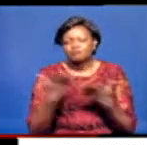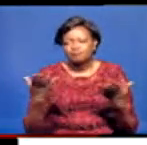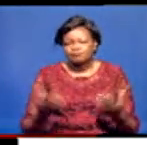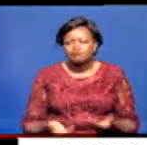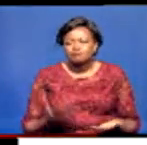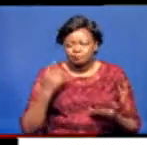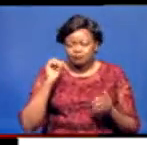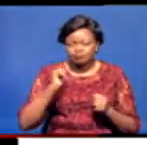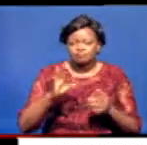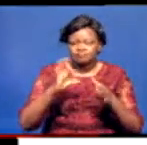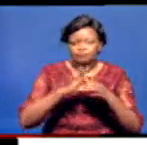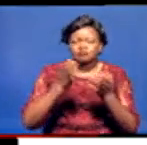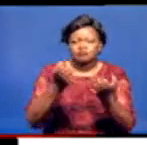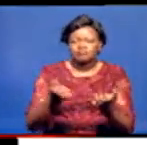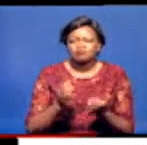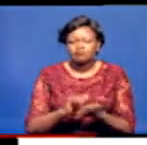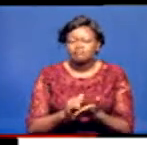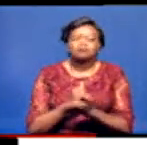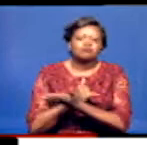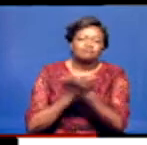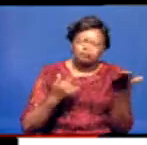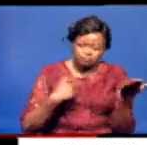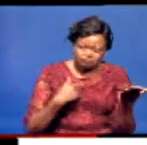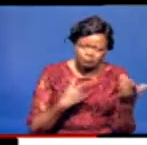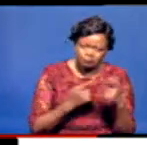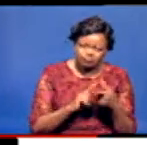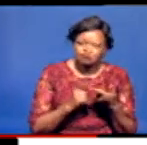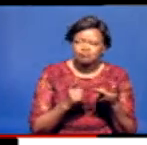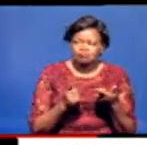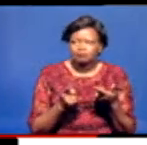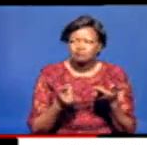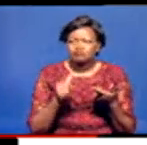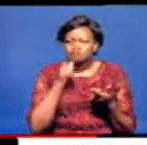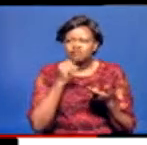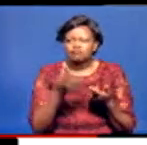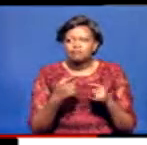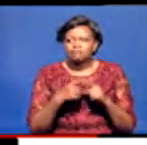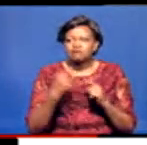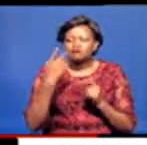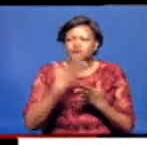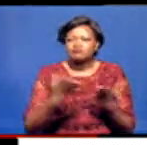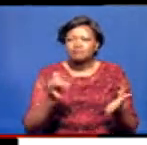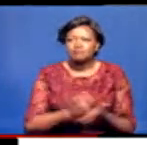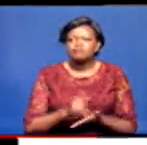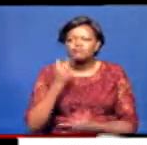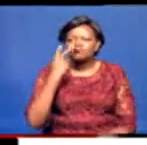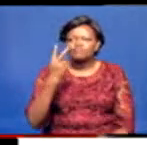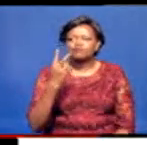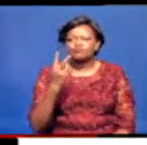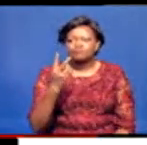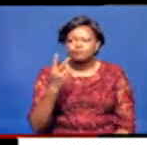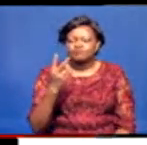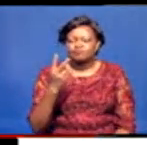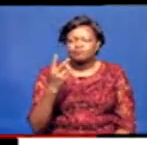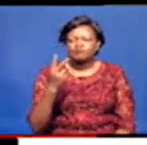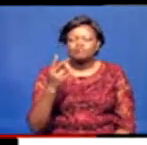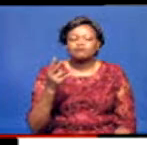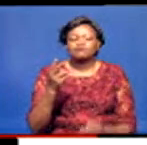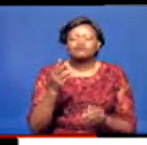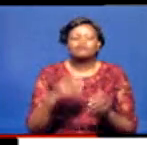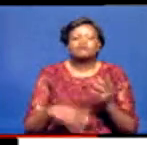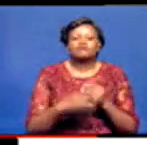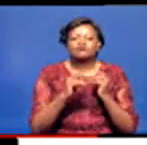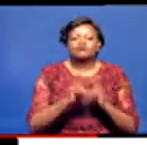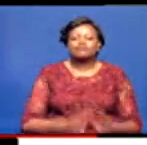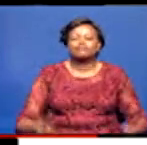to a need which is already existing or it doesn't exist. But the only thing you will see an added value and a change